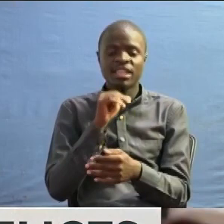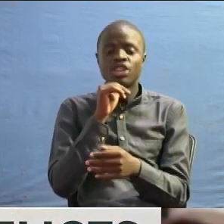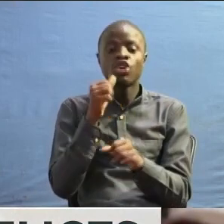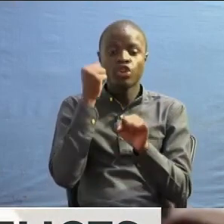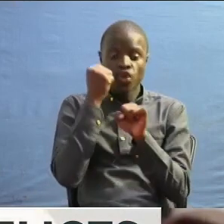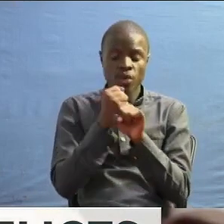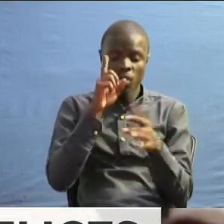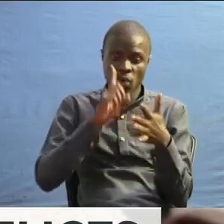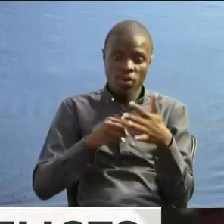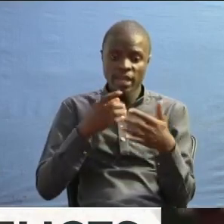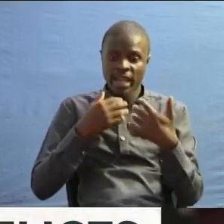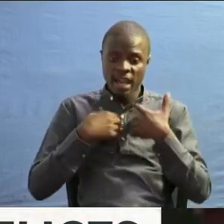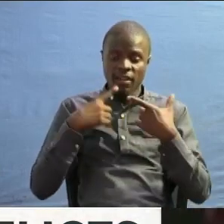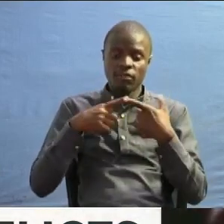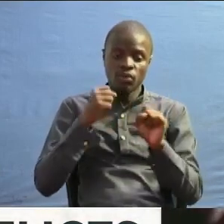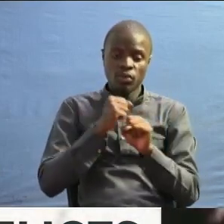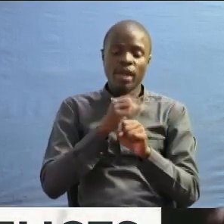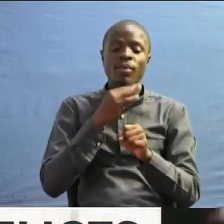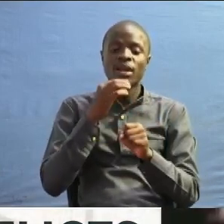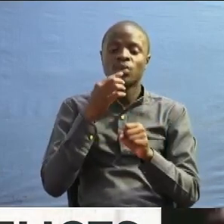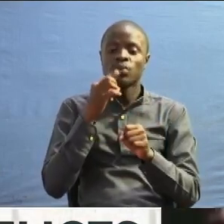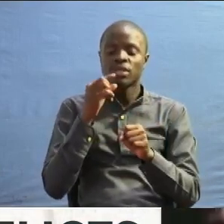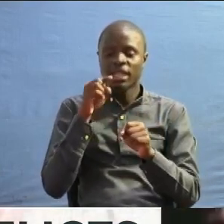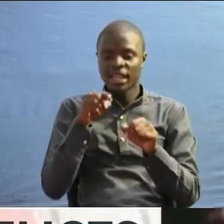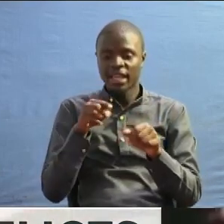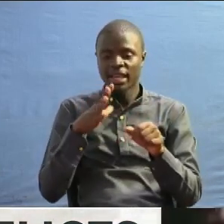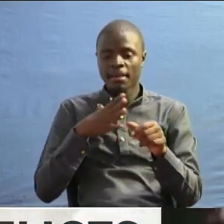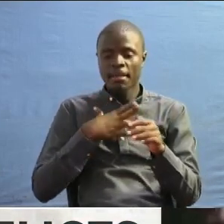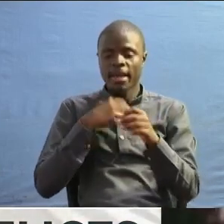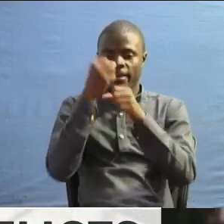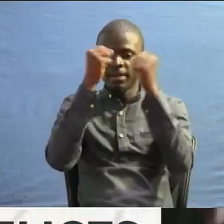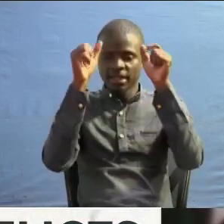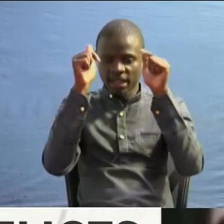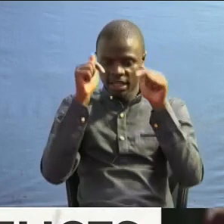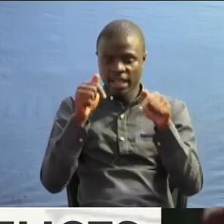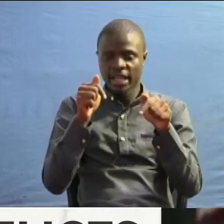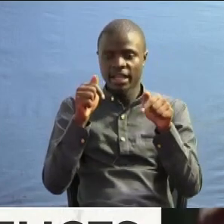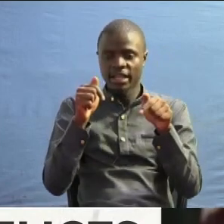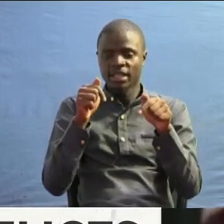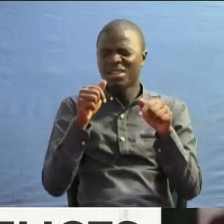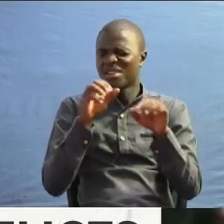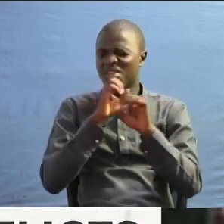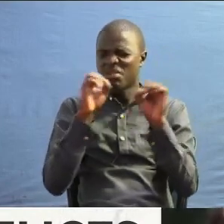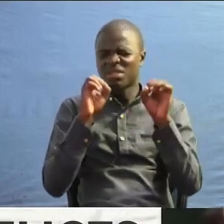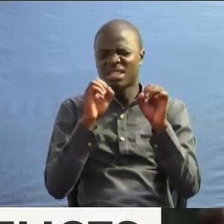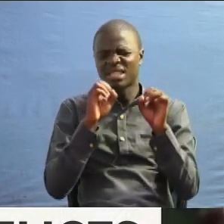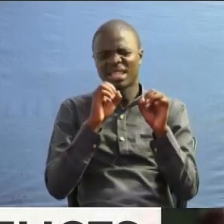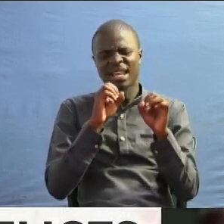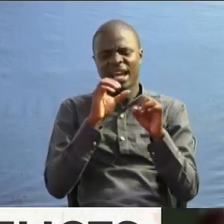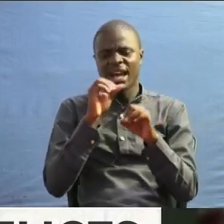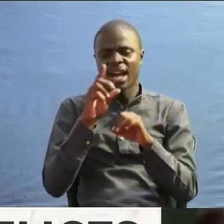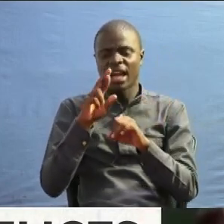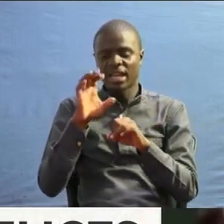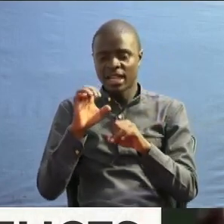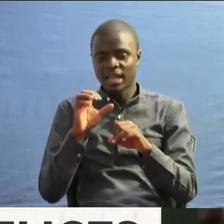doing what they are supposed to do. And I want to say, bosi yangu wakiwa hapa, President William Ruto, atuwezi kubali. Sasa,